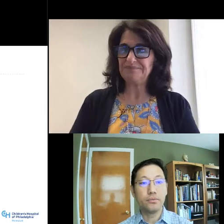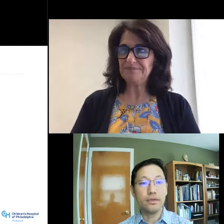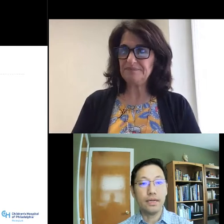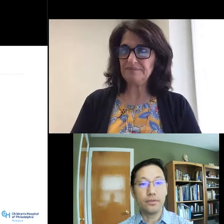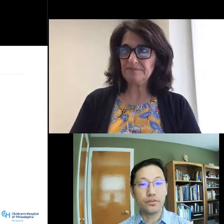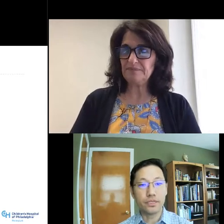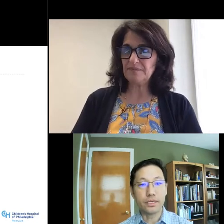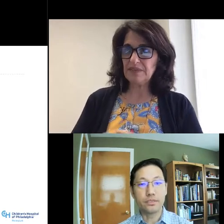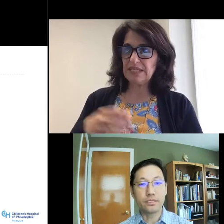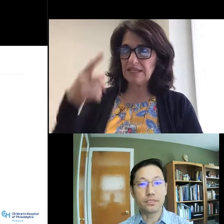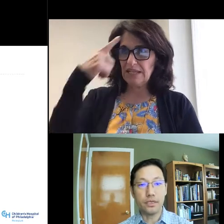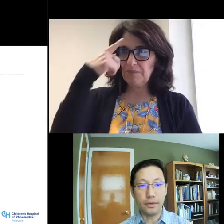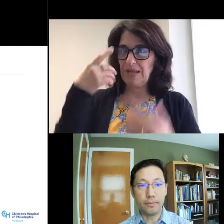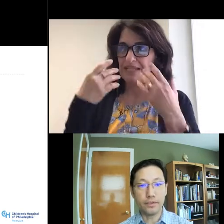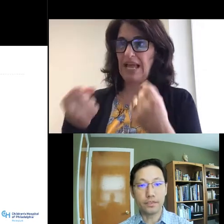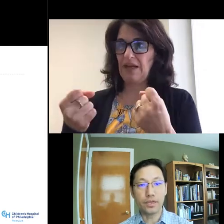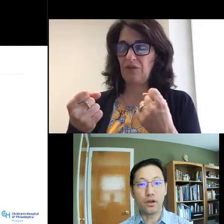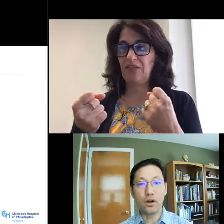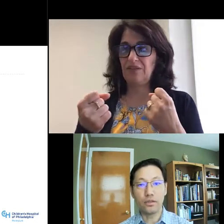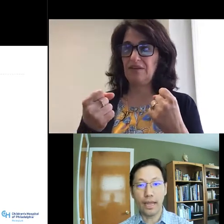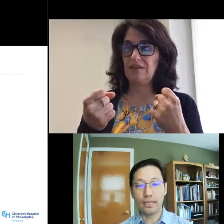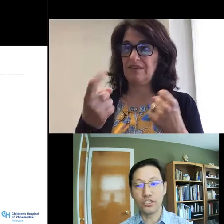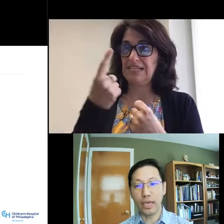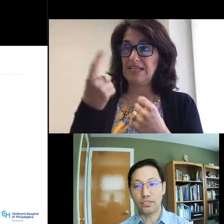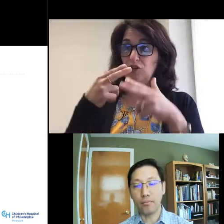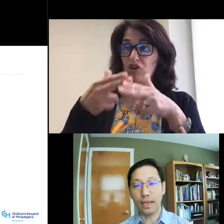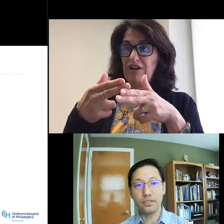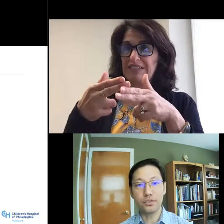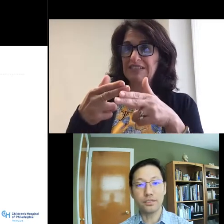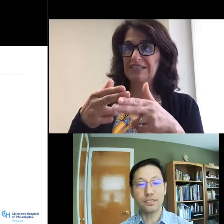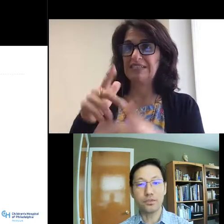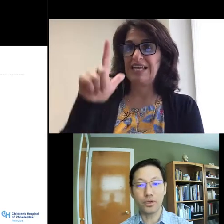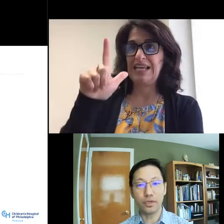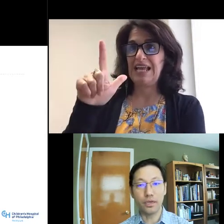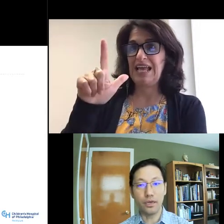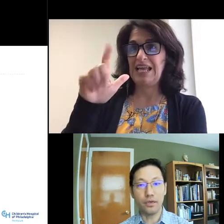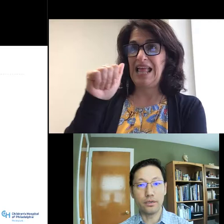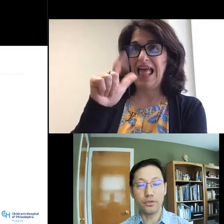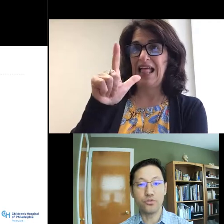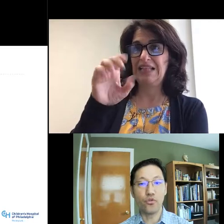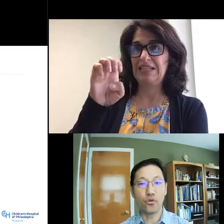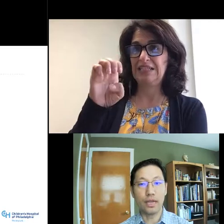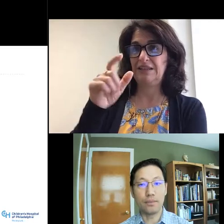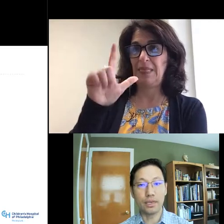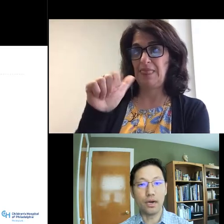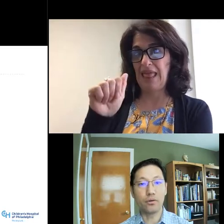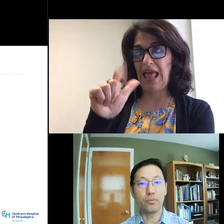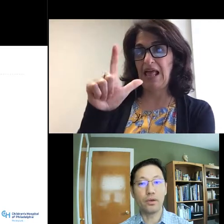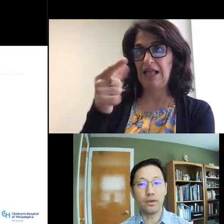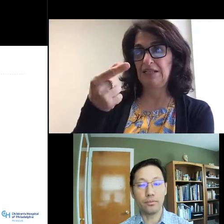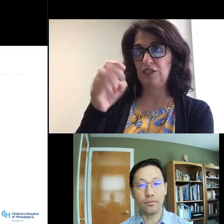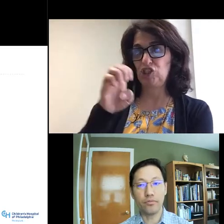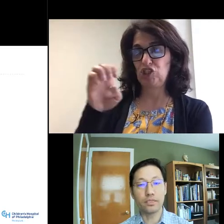So mental health first aid uses something called the LG action plan. So this is what we use for helping